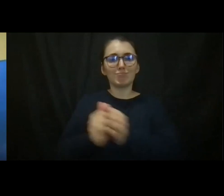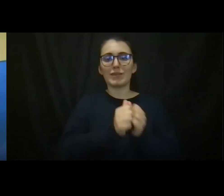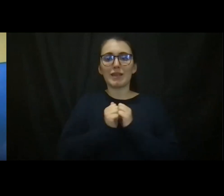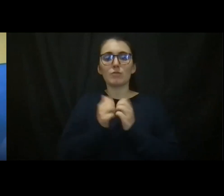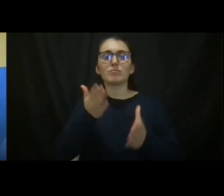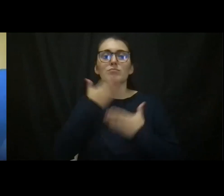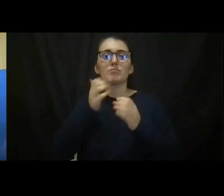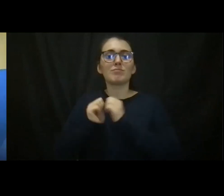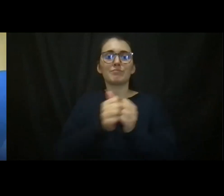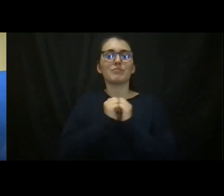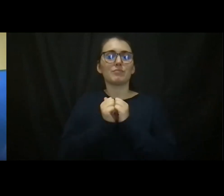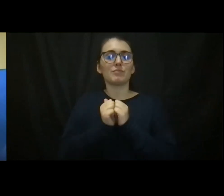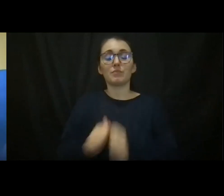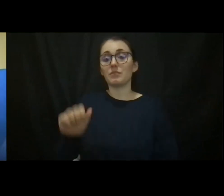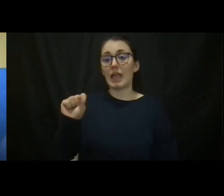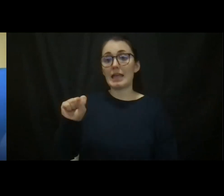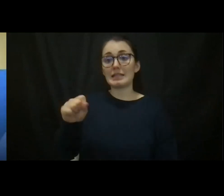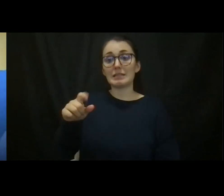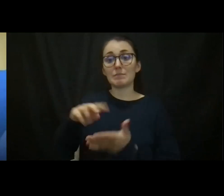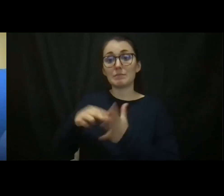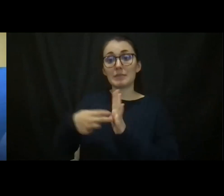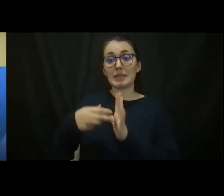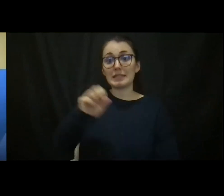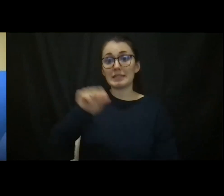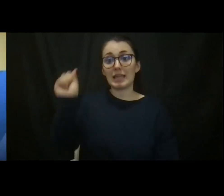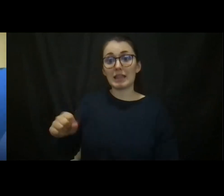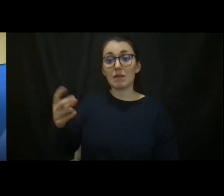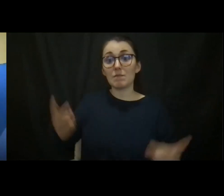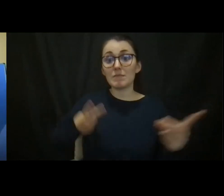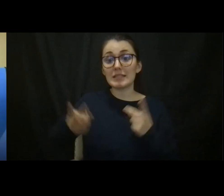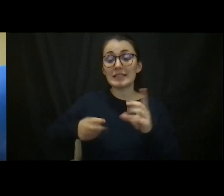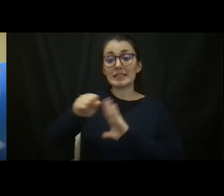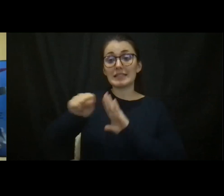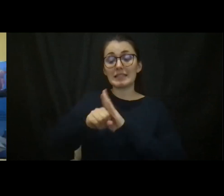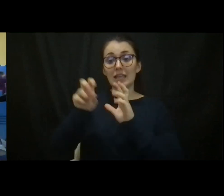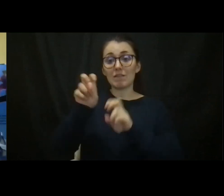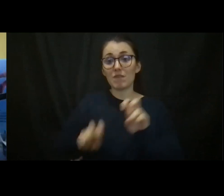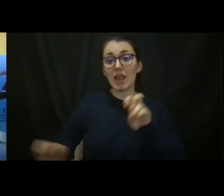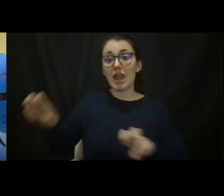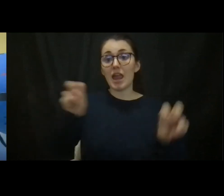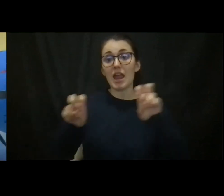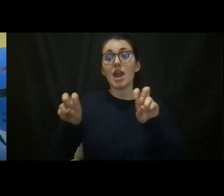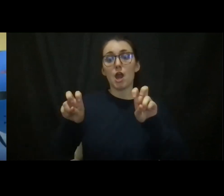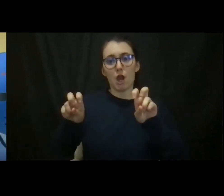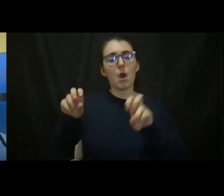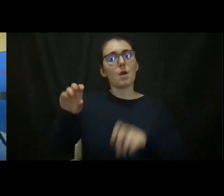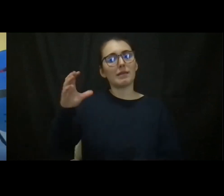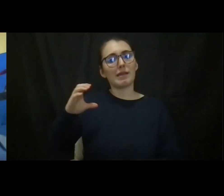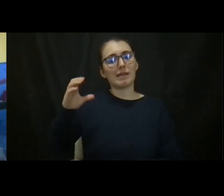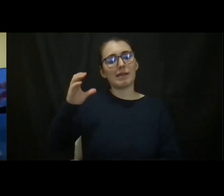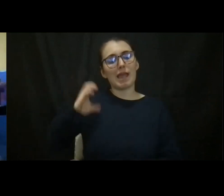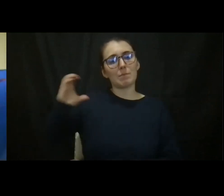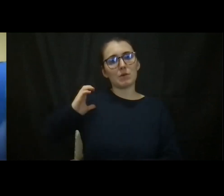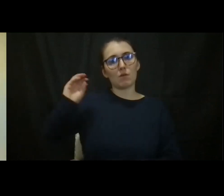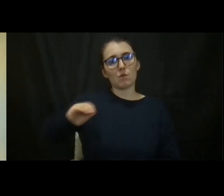S is for Salem. Visit during our state fair. The capital of Oregon has many things to share. We just learned all